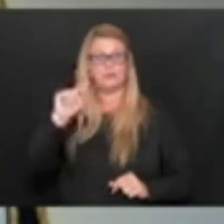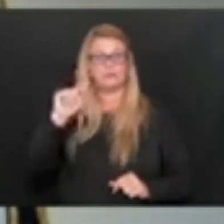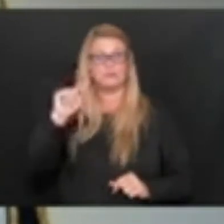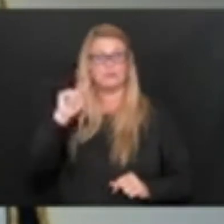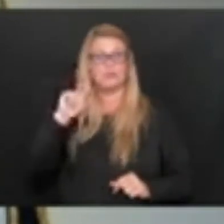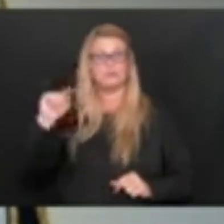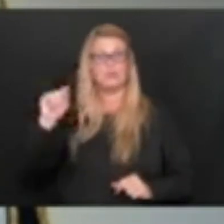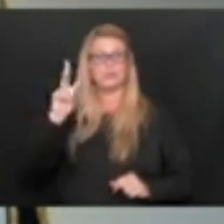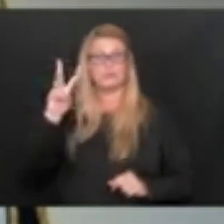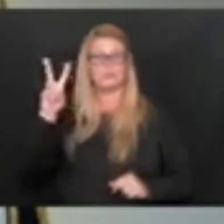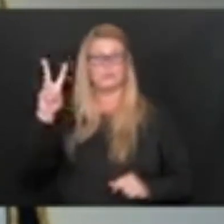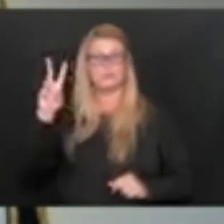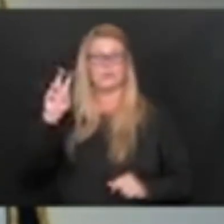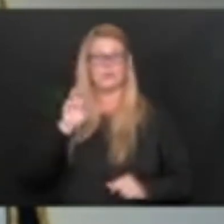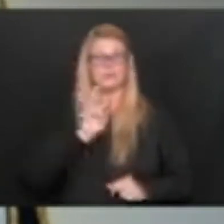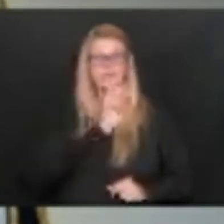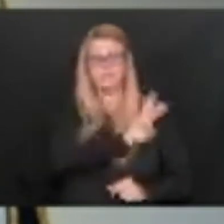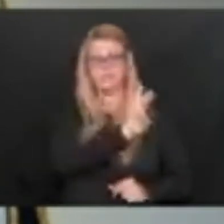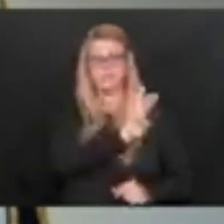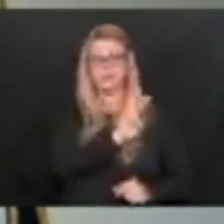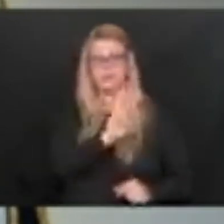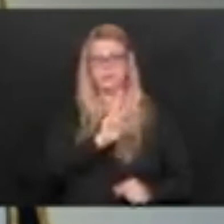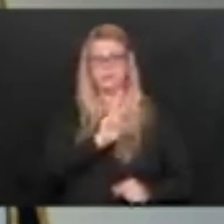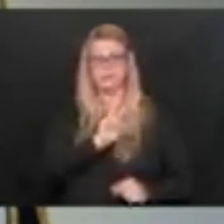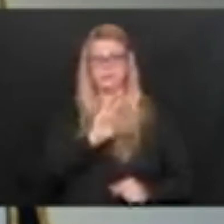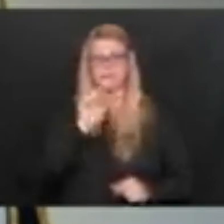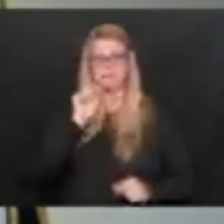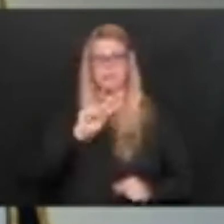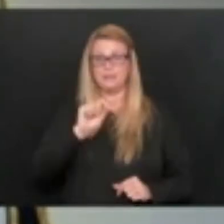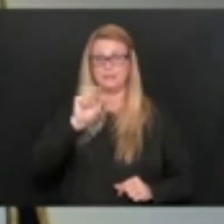www.medcanwv.org. Let me say that one more time,